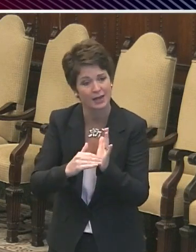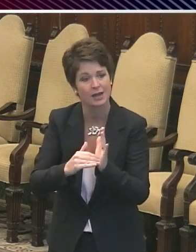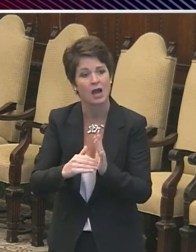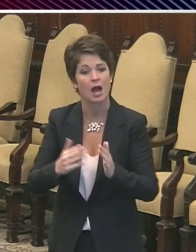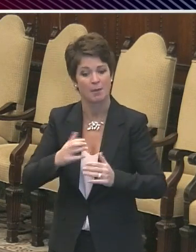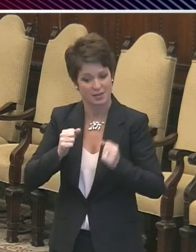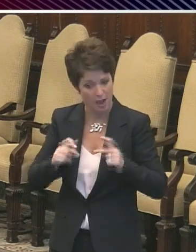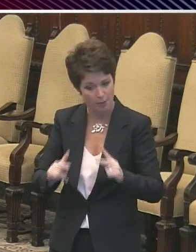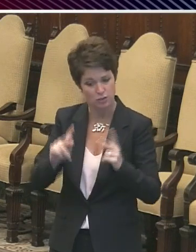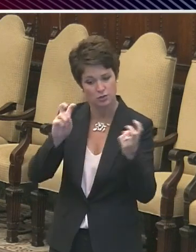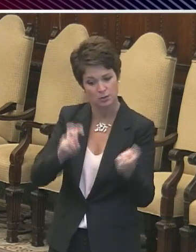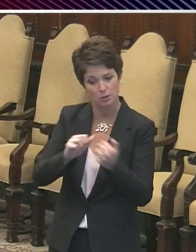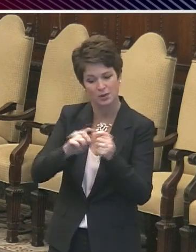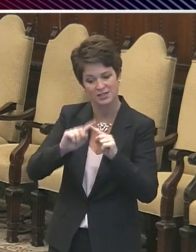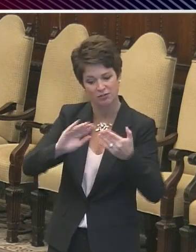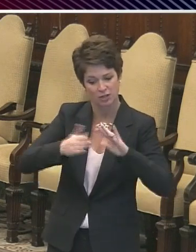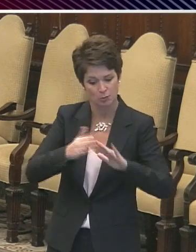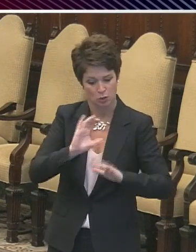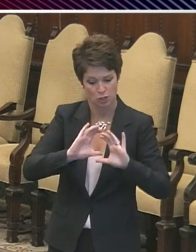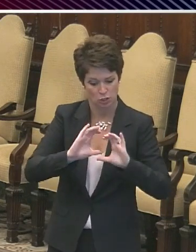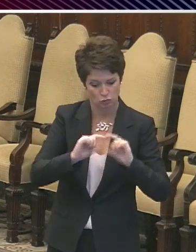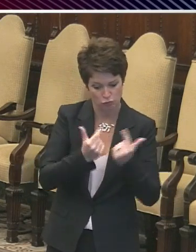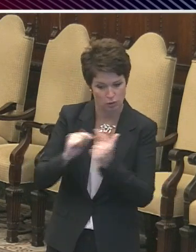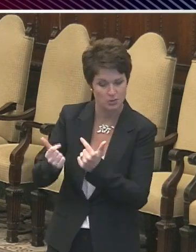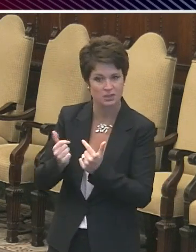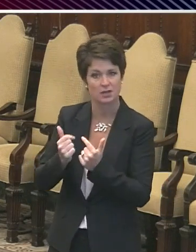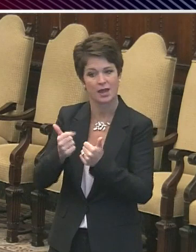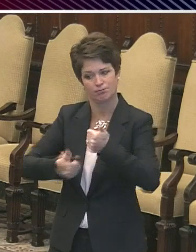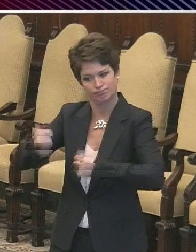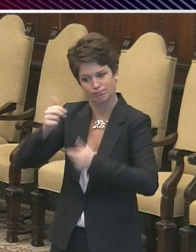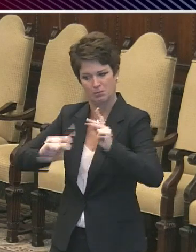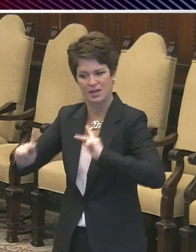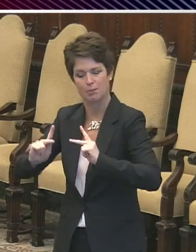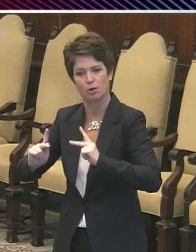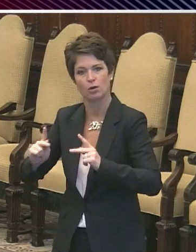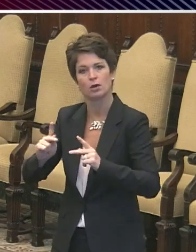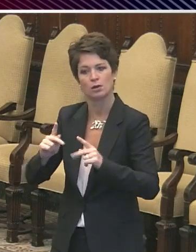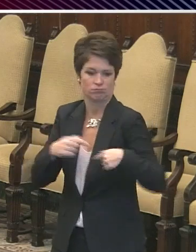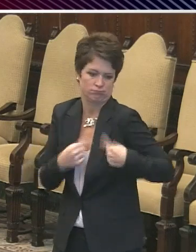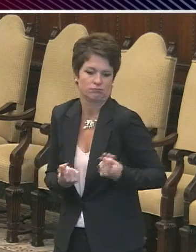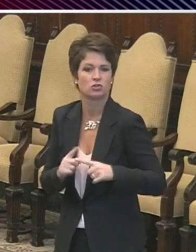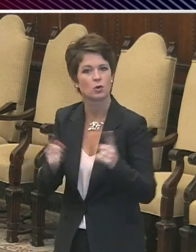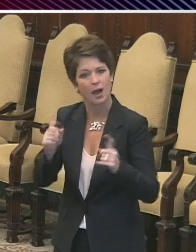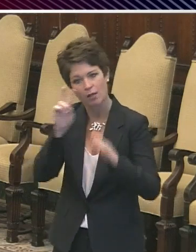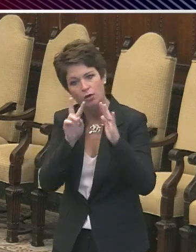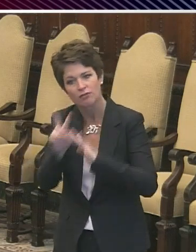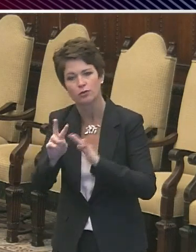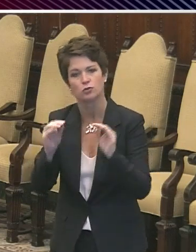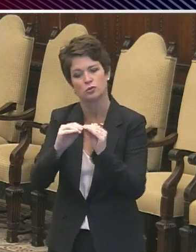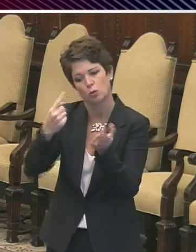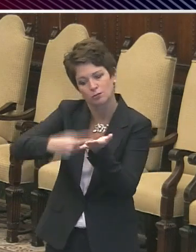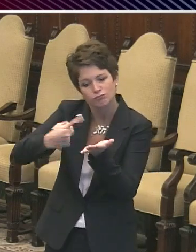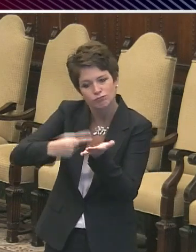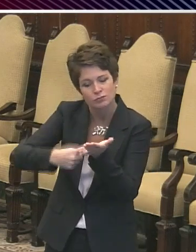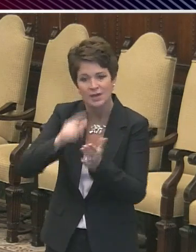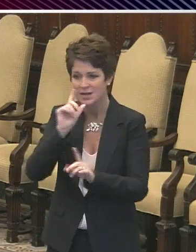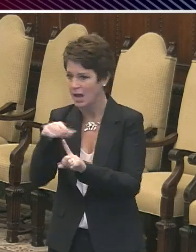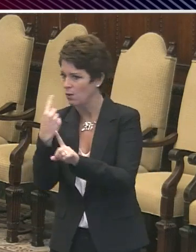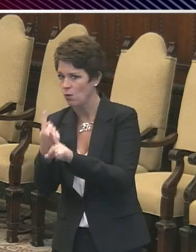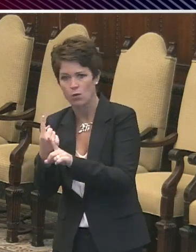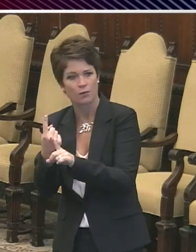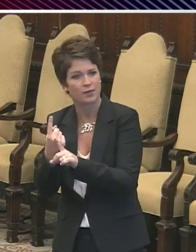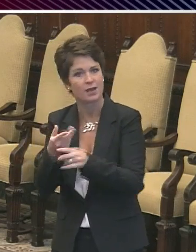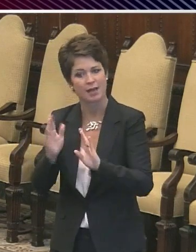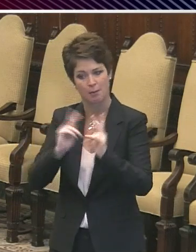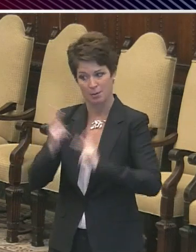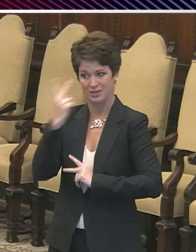meet with several community groups and key stakeholders in the interim. So I'm looking forward to not only allowing